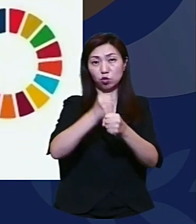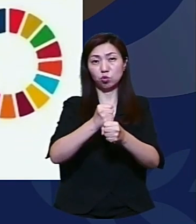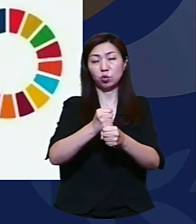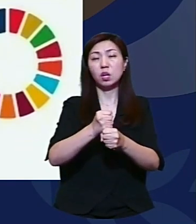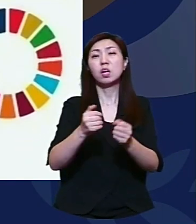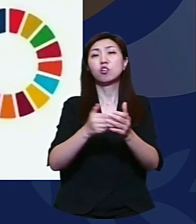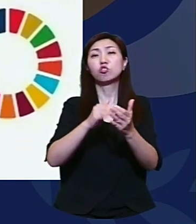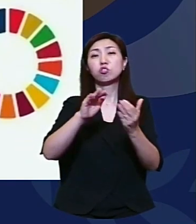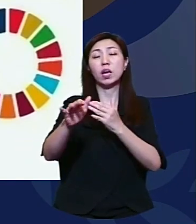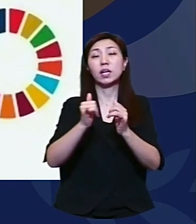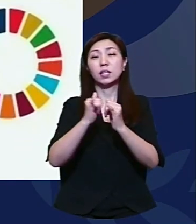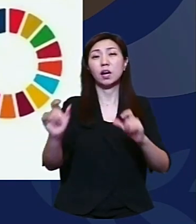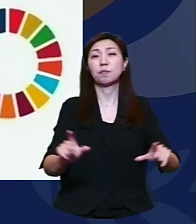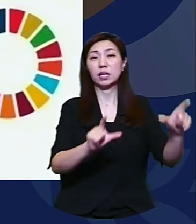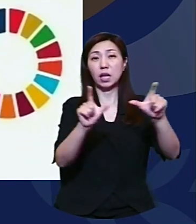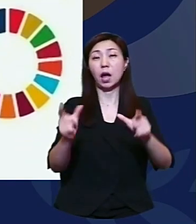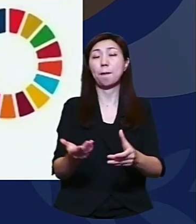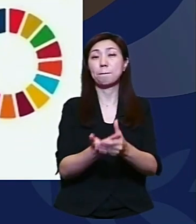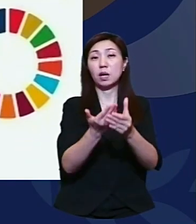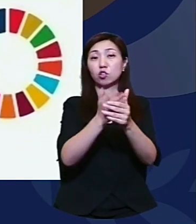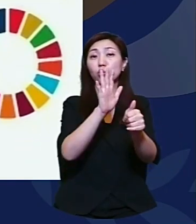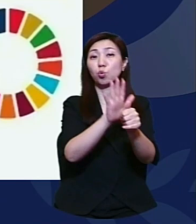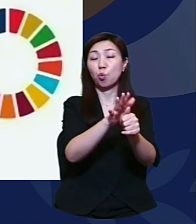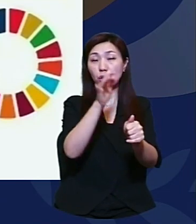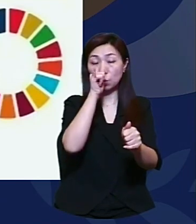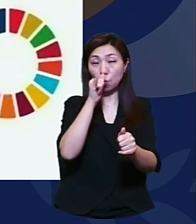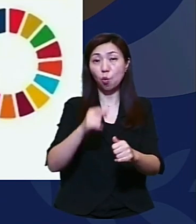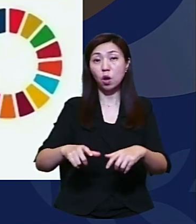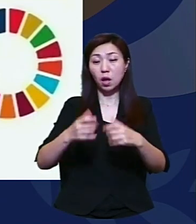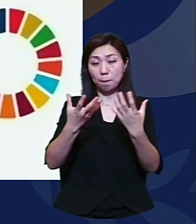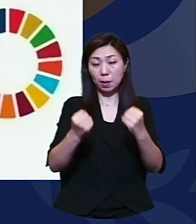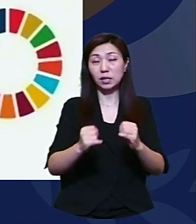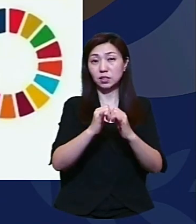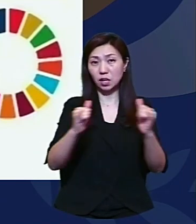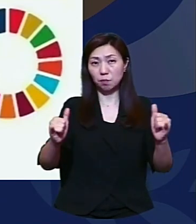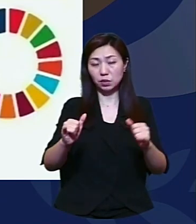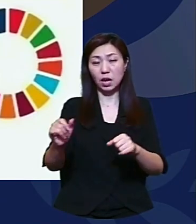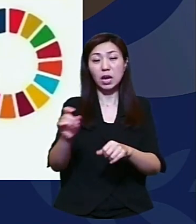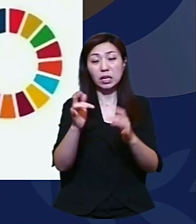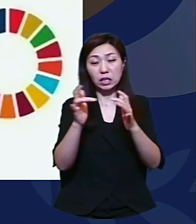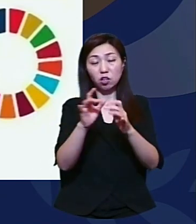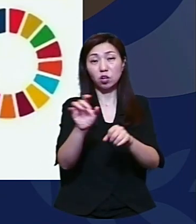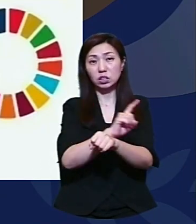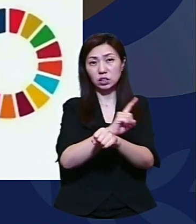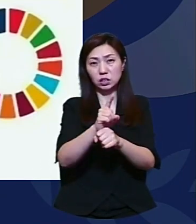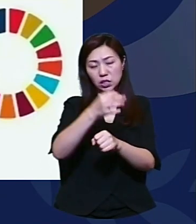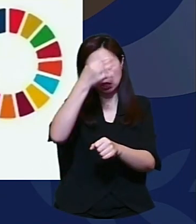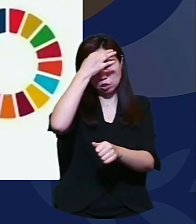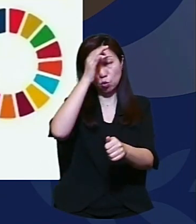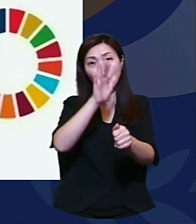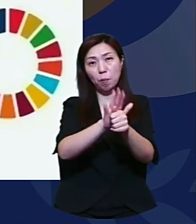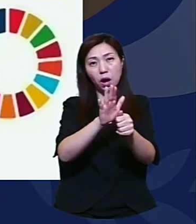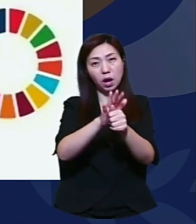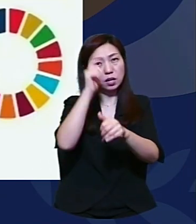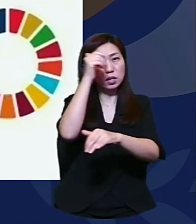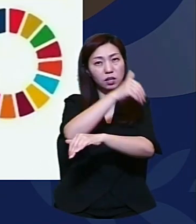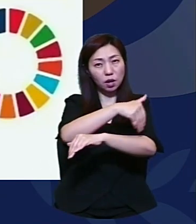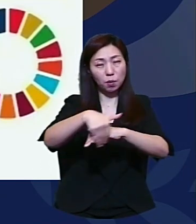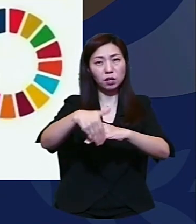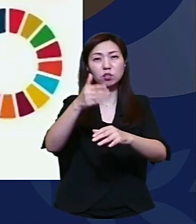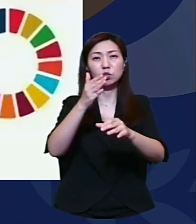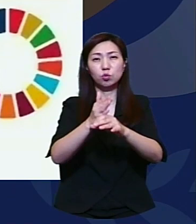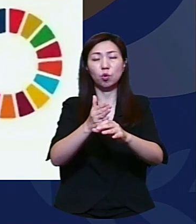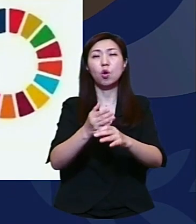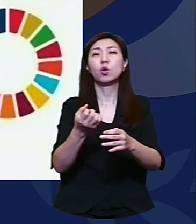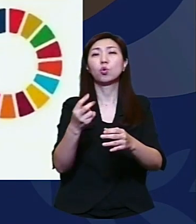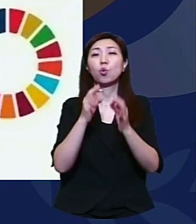economies. Our work spans from our digital transformation centers that are delivering basic digital literacy